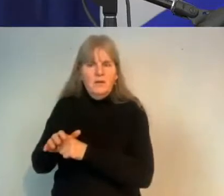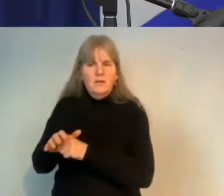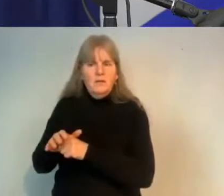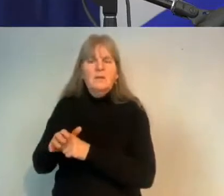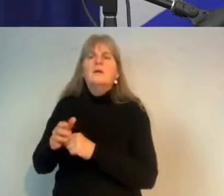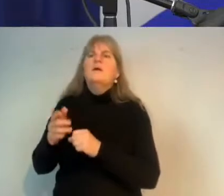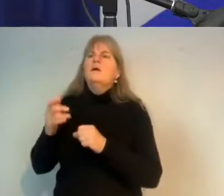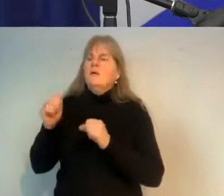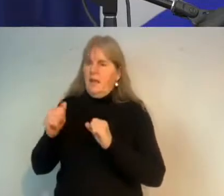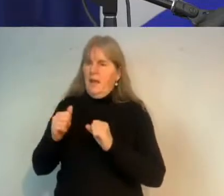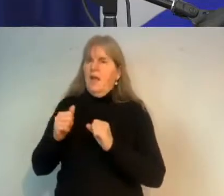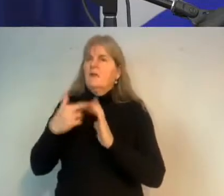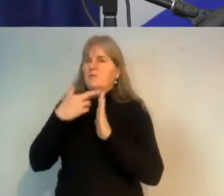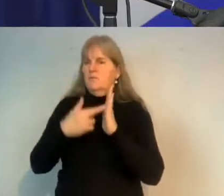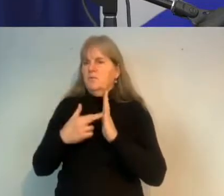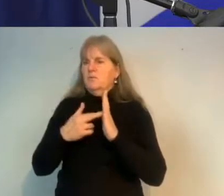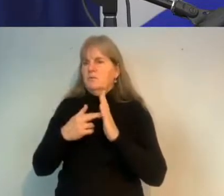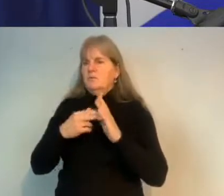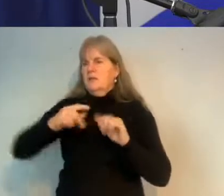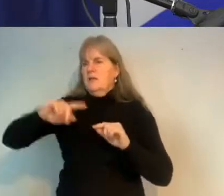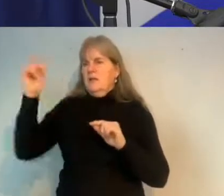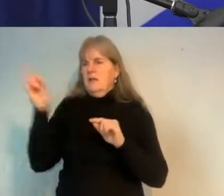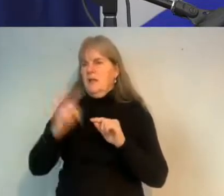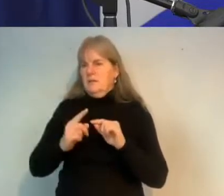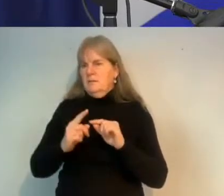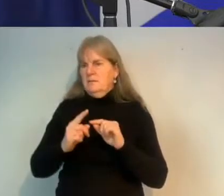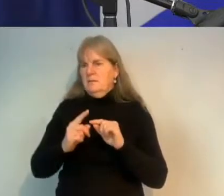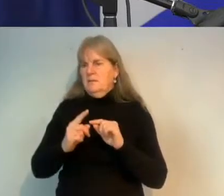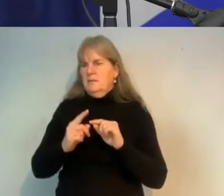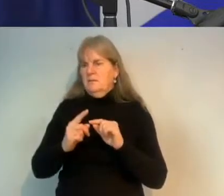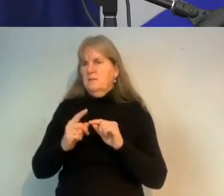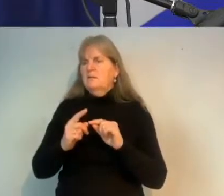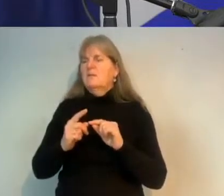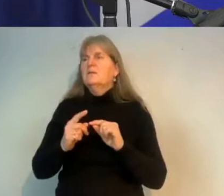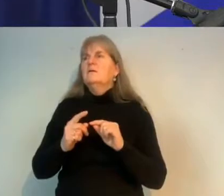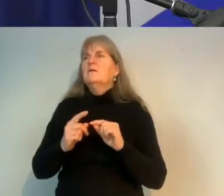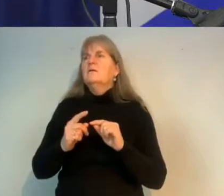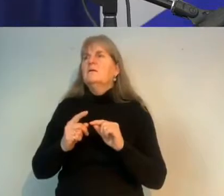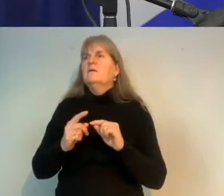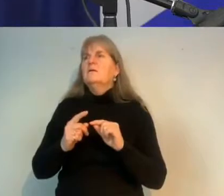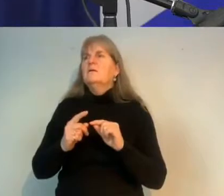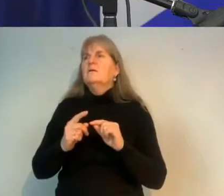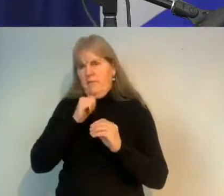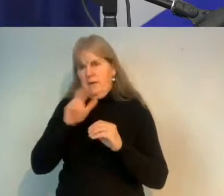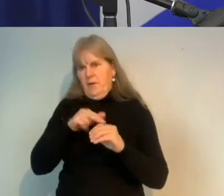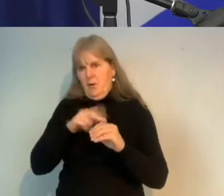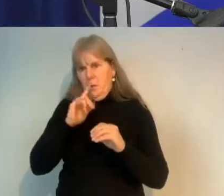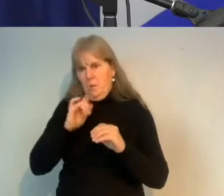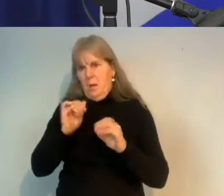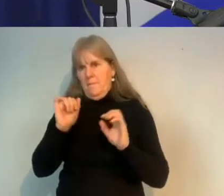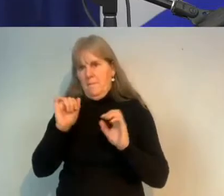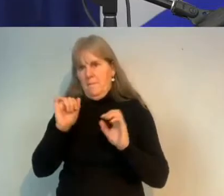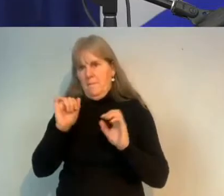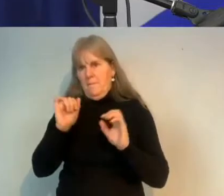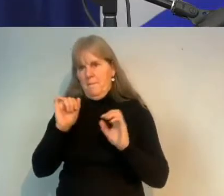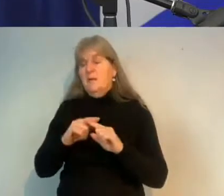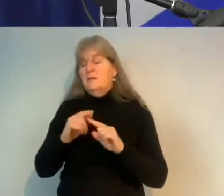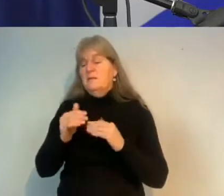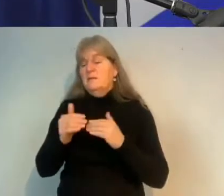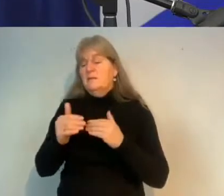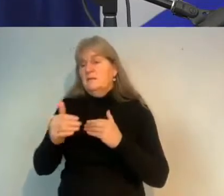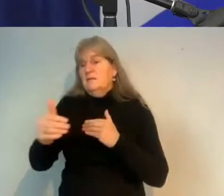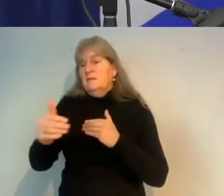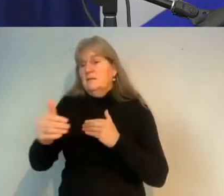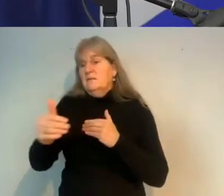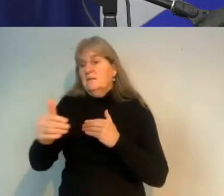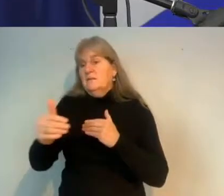enforceable and go about our day-to-day lives. There will always be, as in the near future, people who are more vulnerable, and